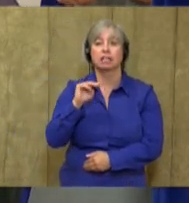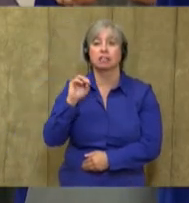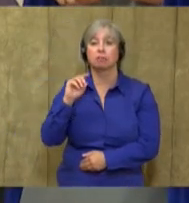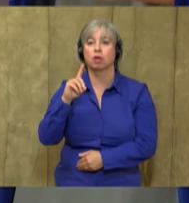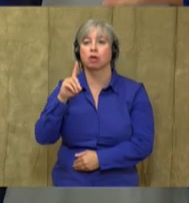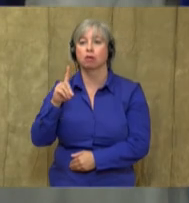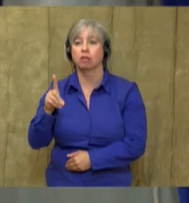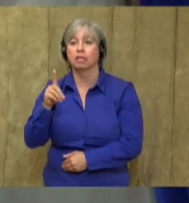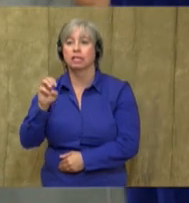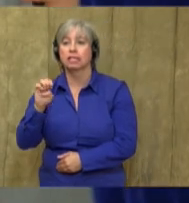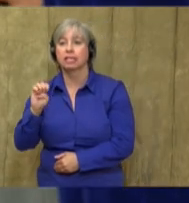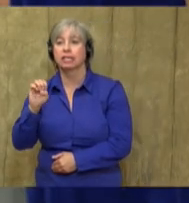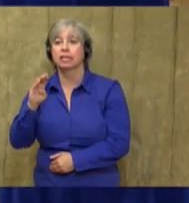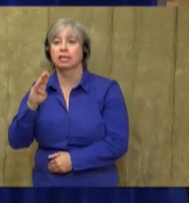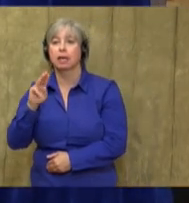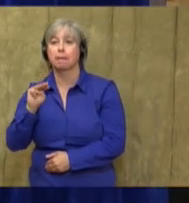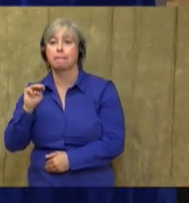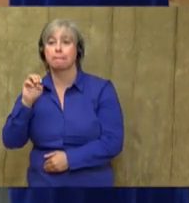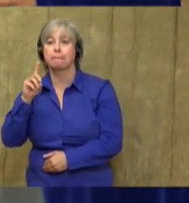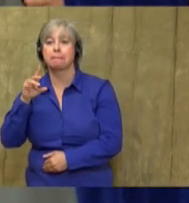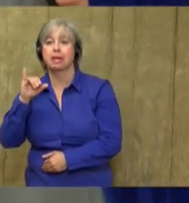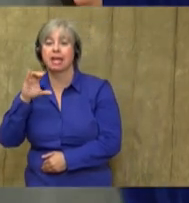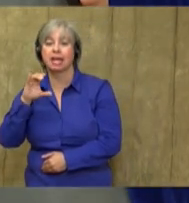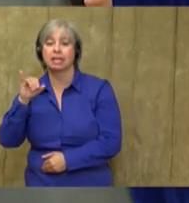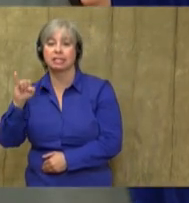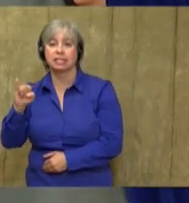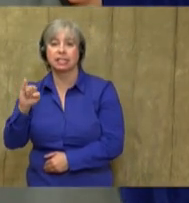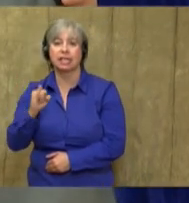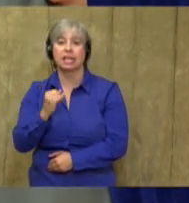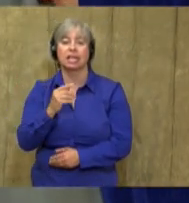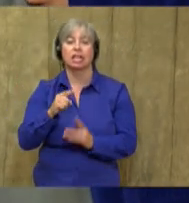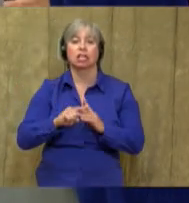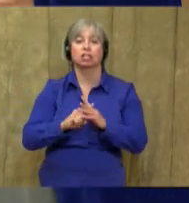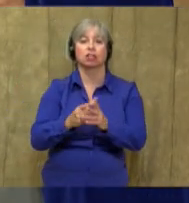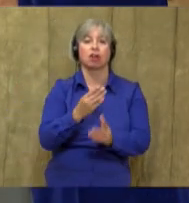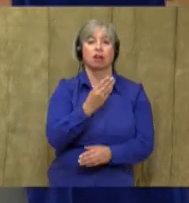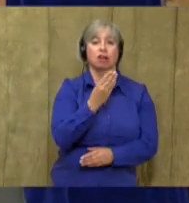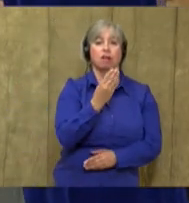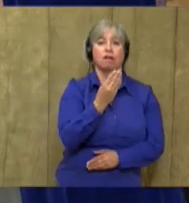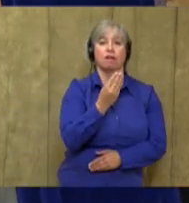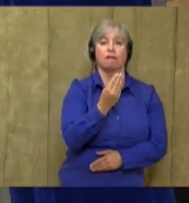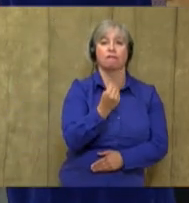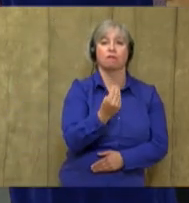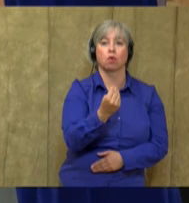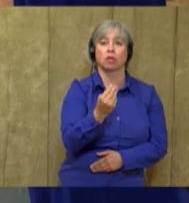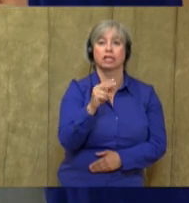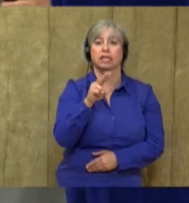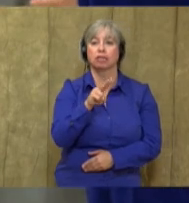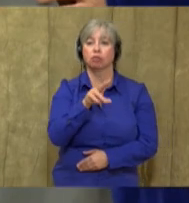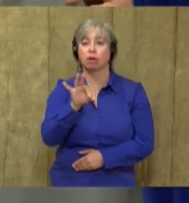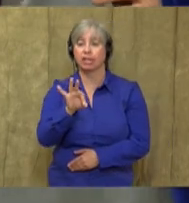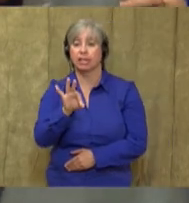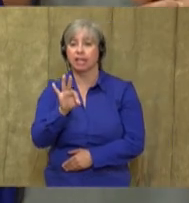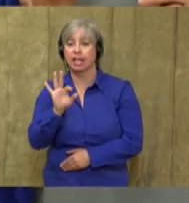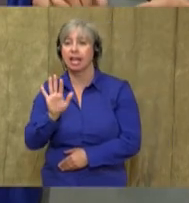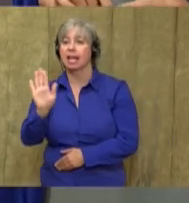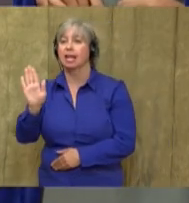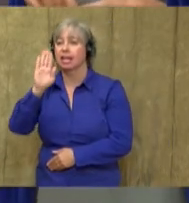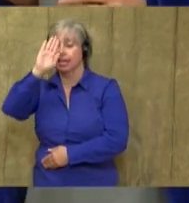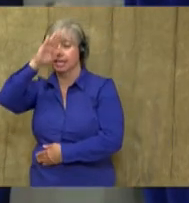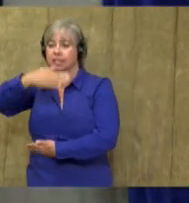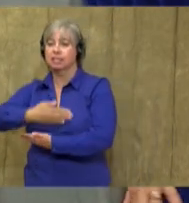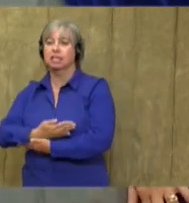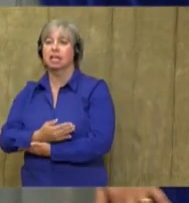Medici Bank in about 1429, and it's going to begin his rise to power. And then his son is